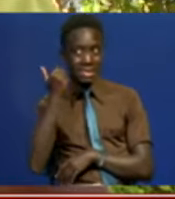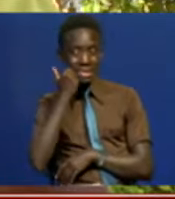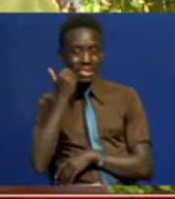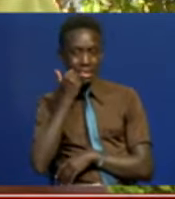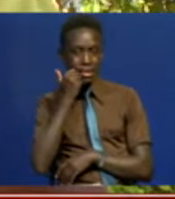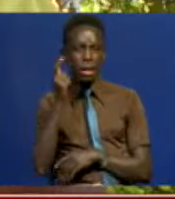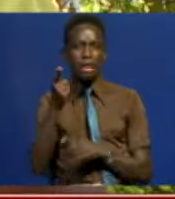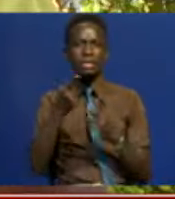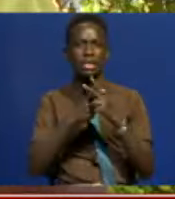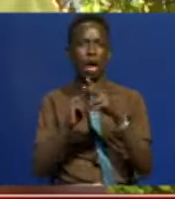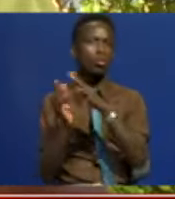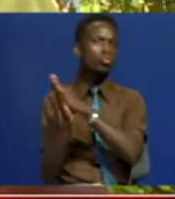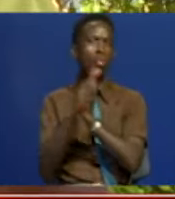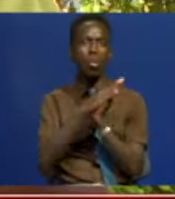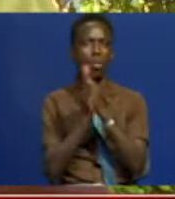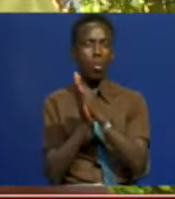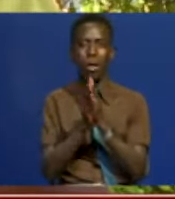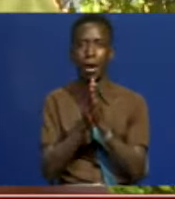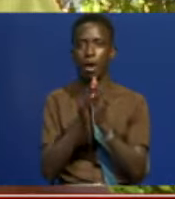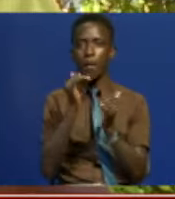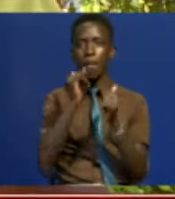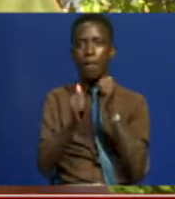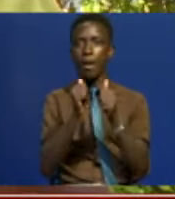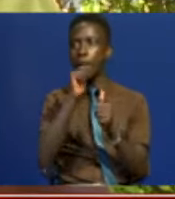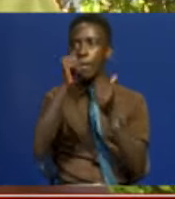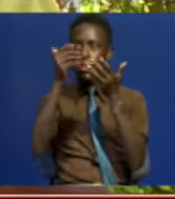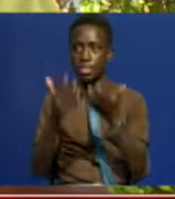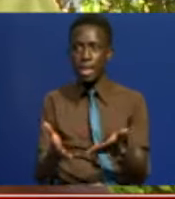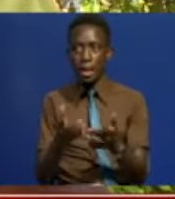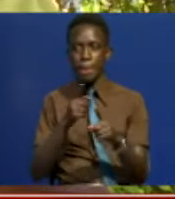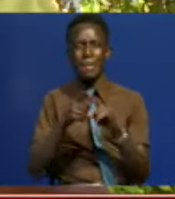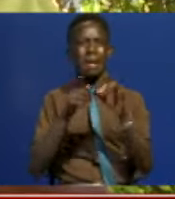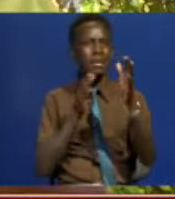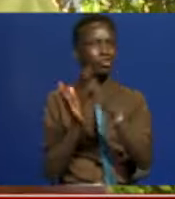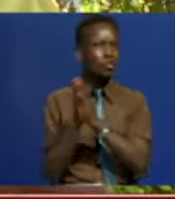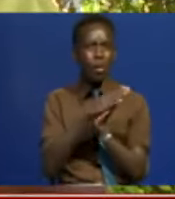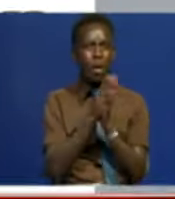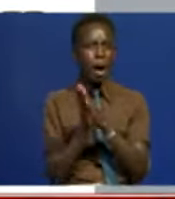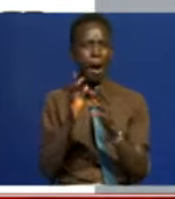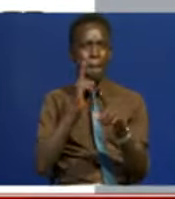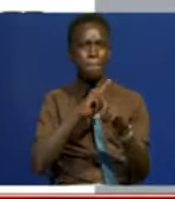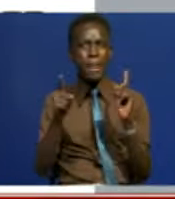You know, he was saying that it's been followed, but those things are not there. So he just went.